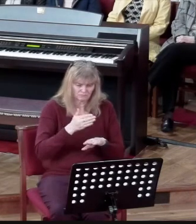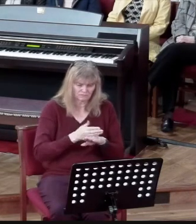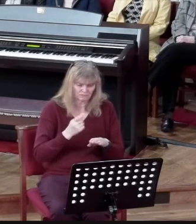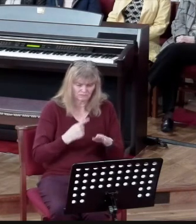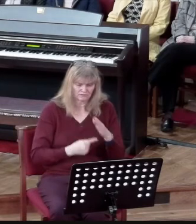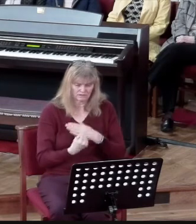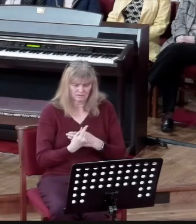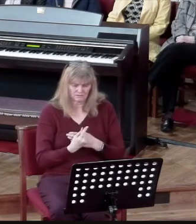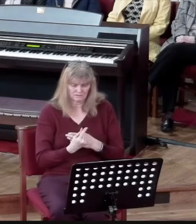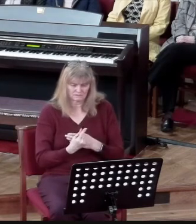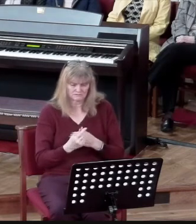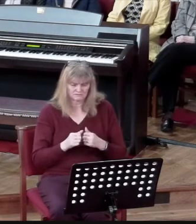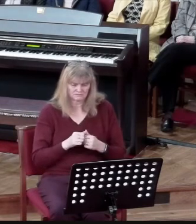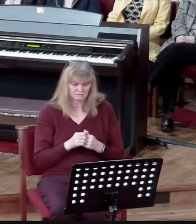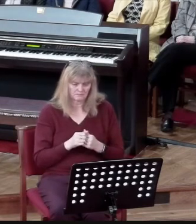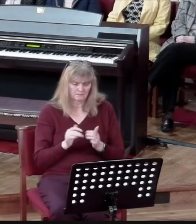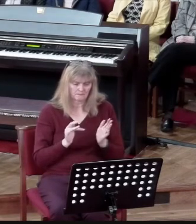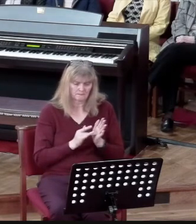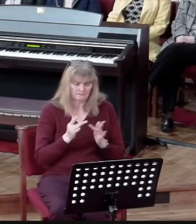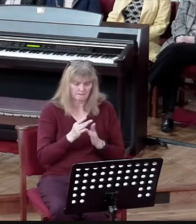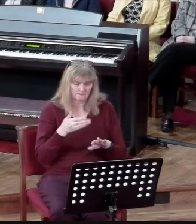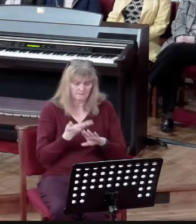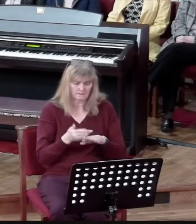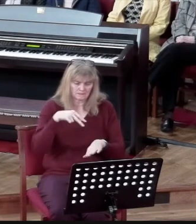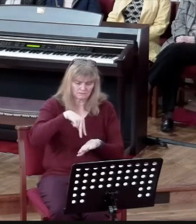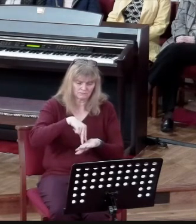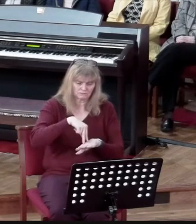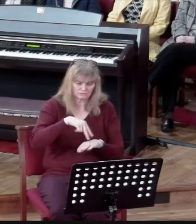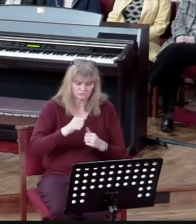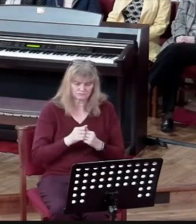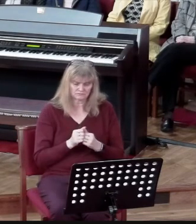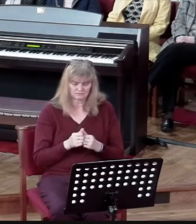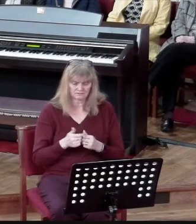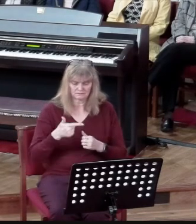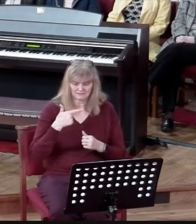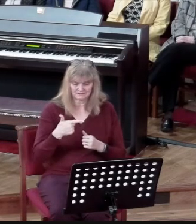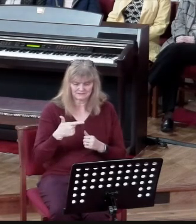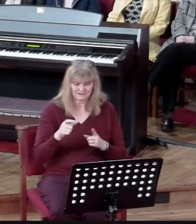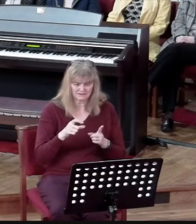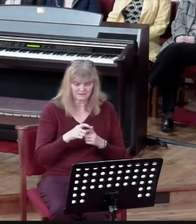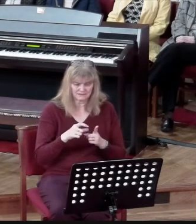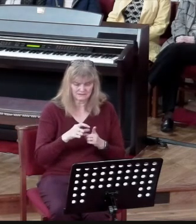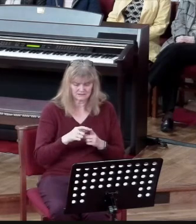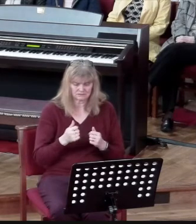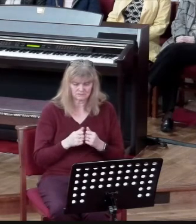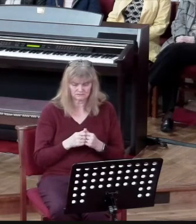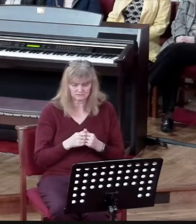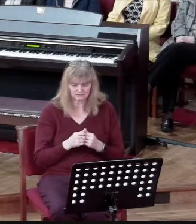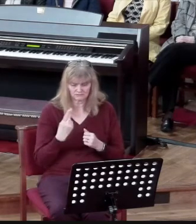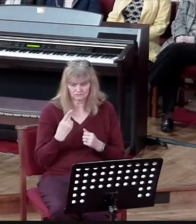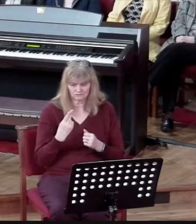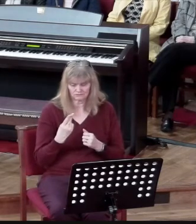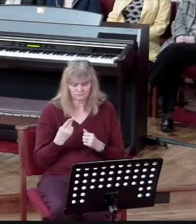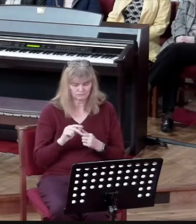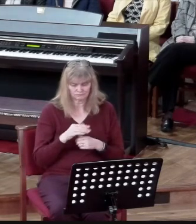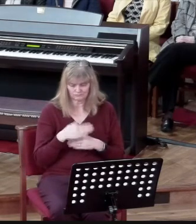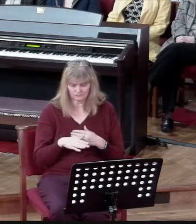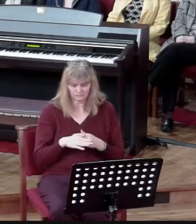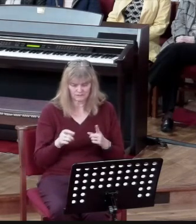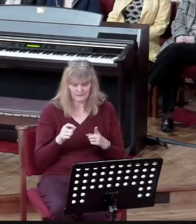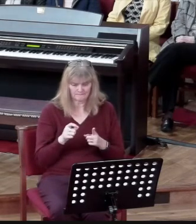Jesus stands on the shore. There are seven disciples. Five are named, two are not. There is